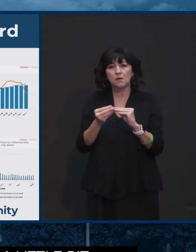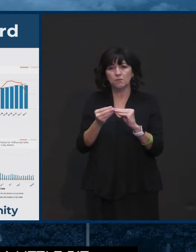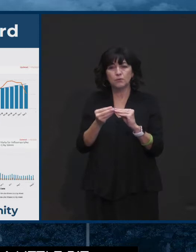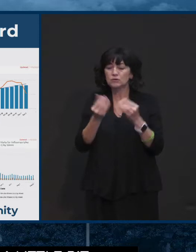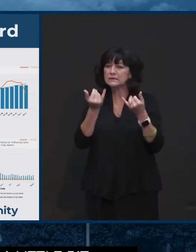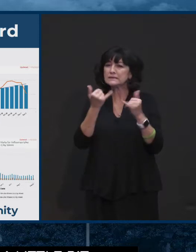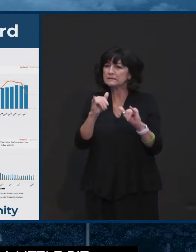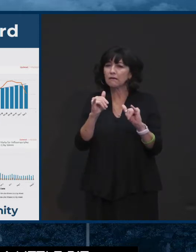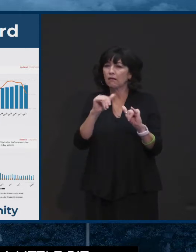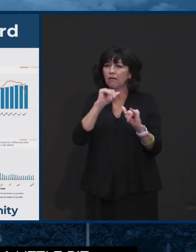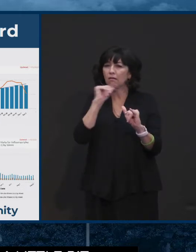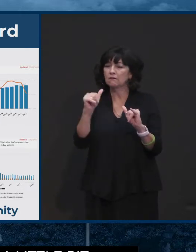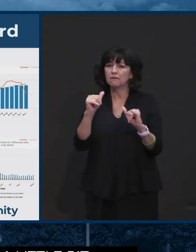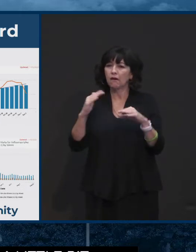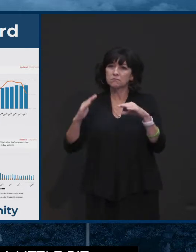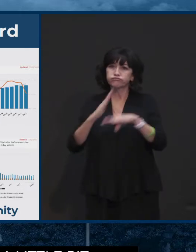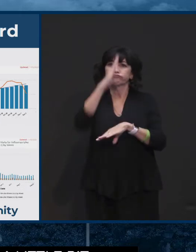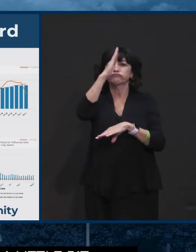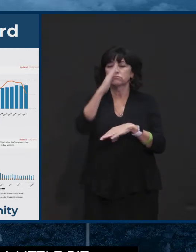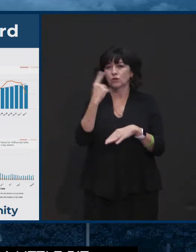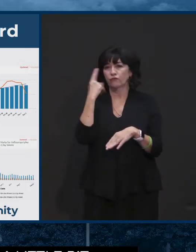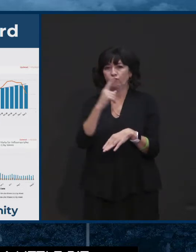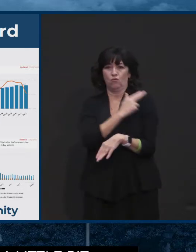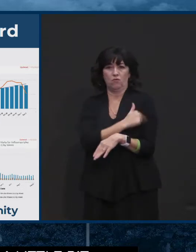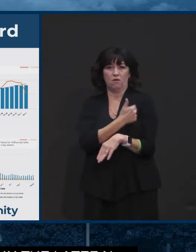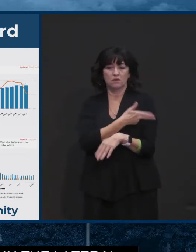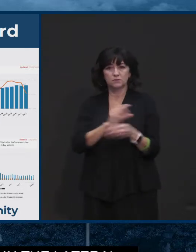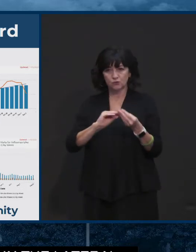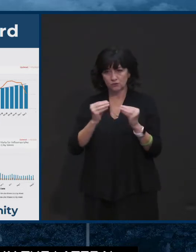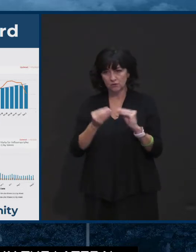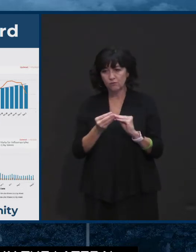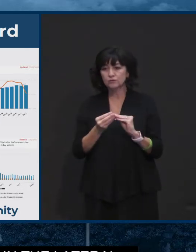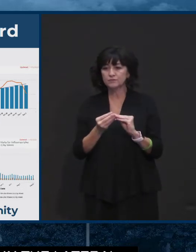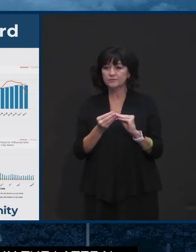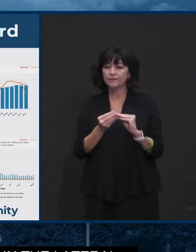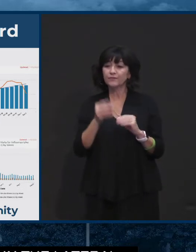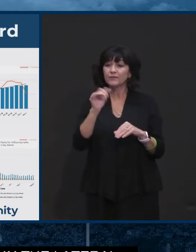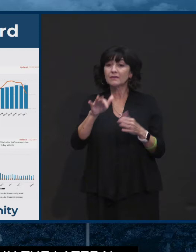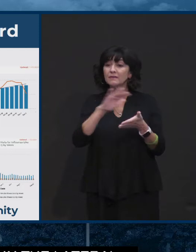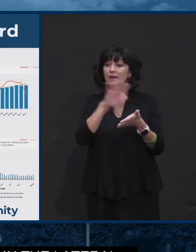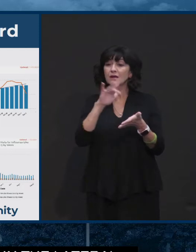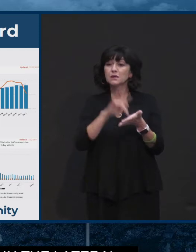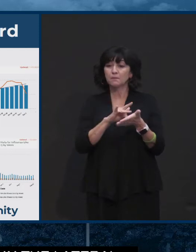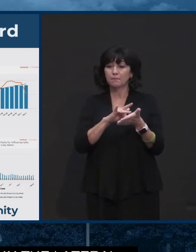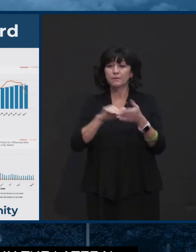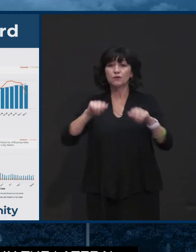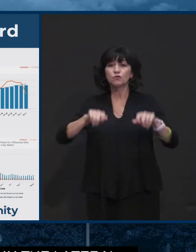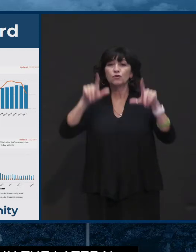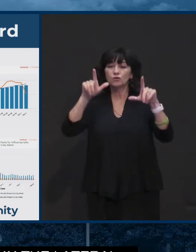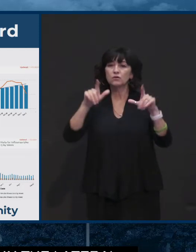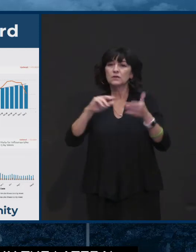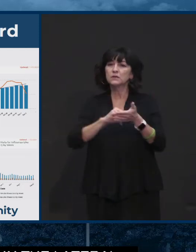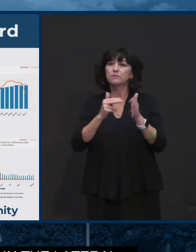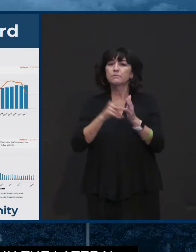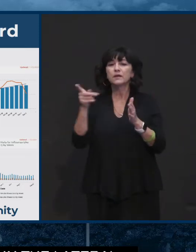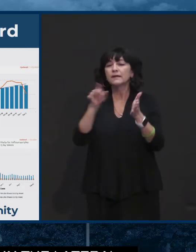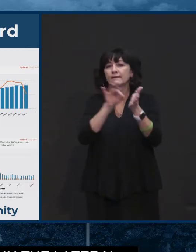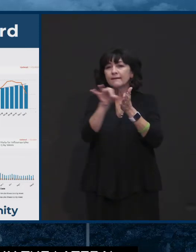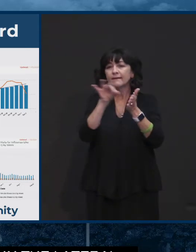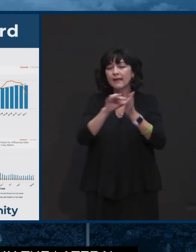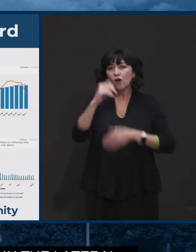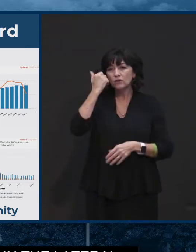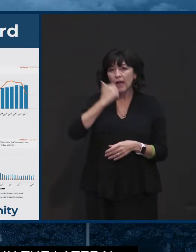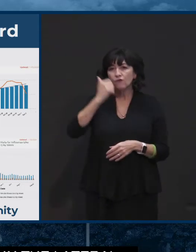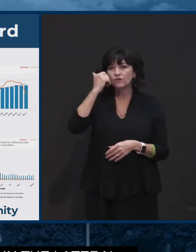the next chart, top middle, the new hospitals admissions each day, it tends to go up and